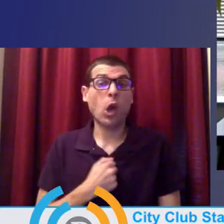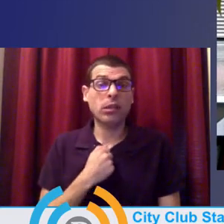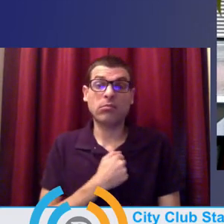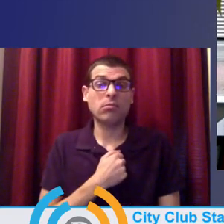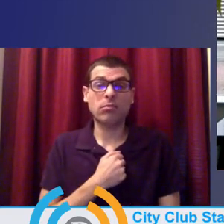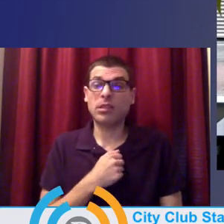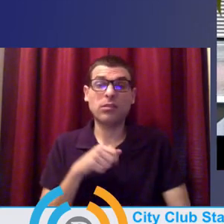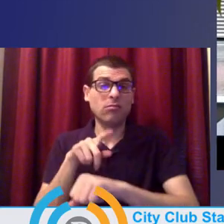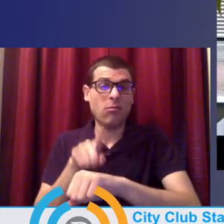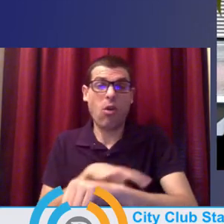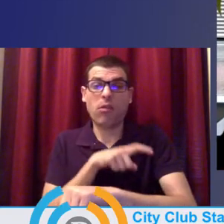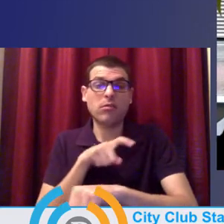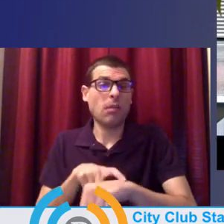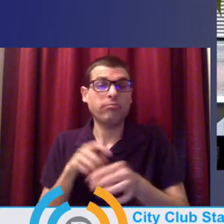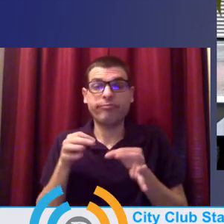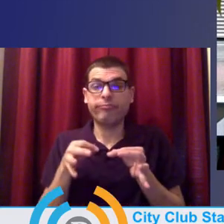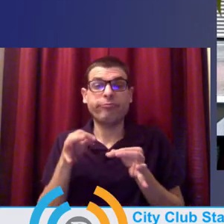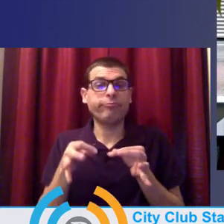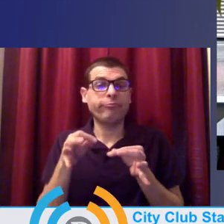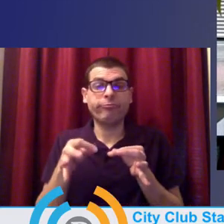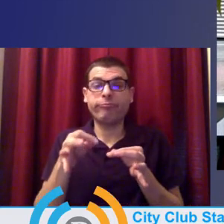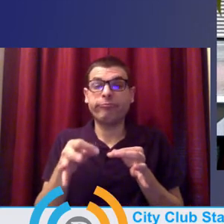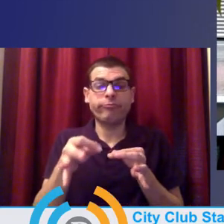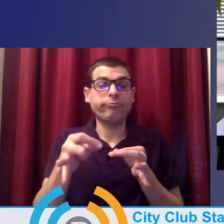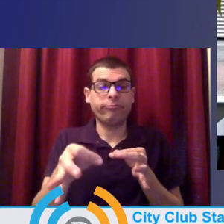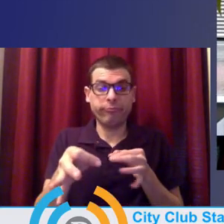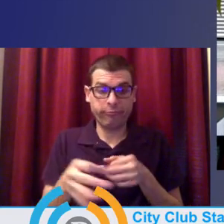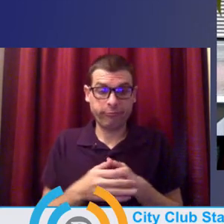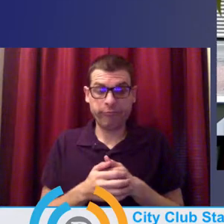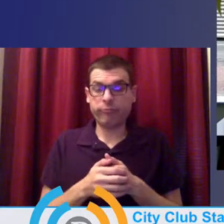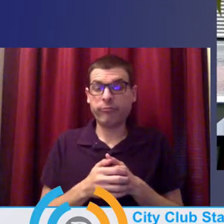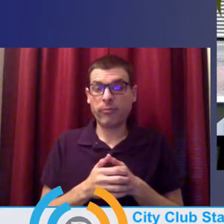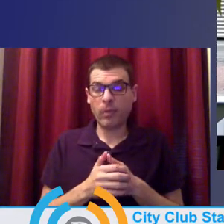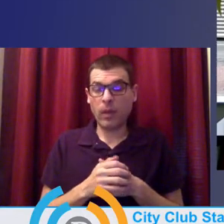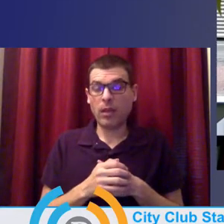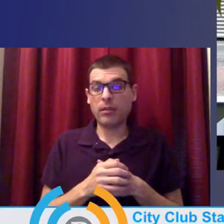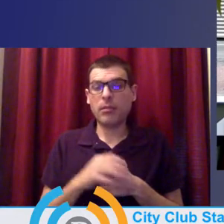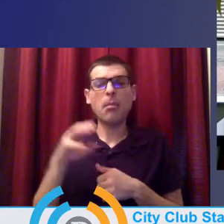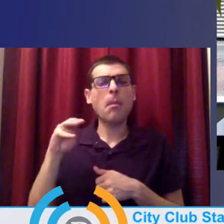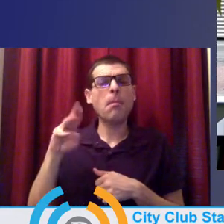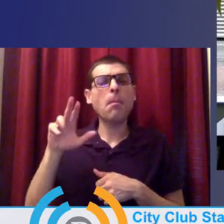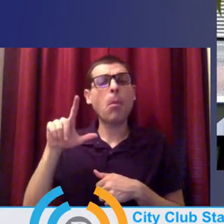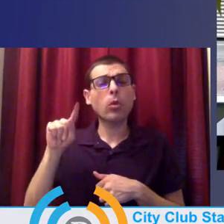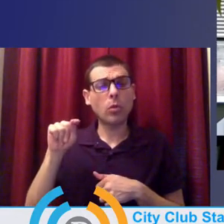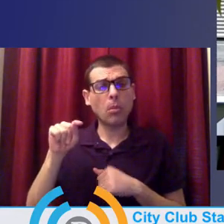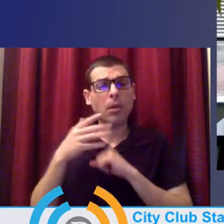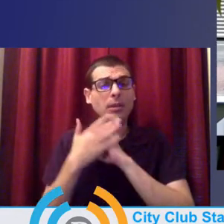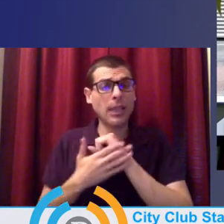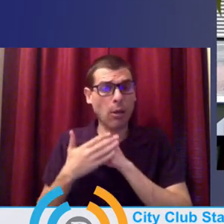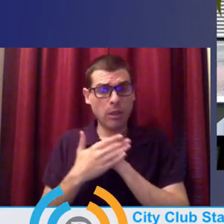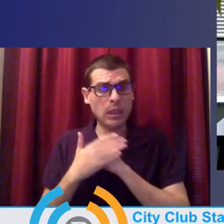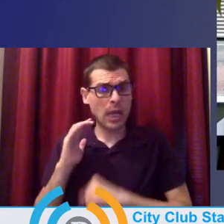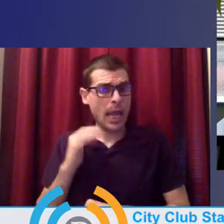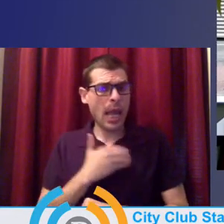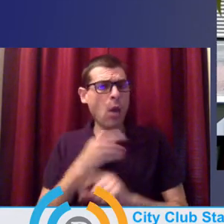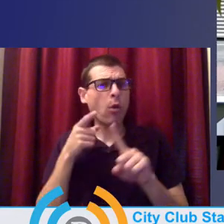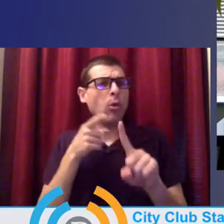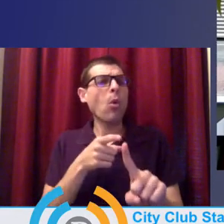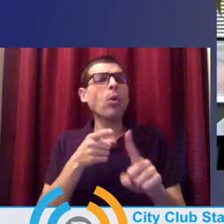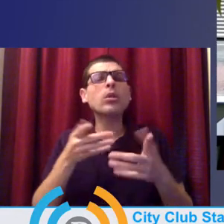get it through. But Multnomah County's role is to fill in the gaps in a